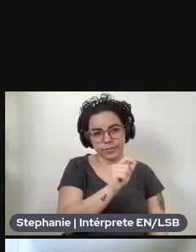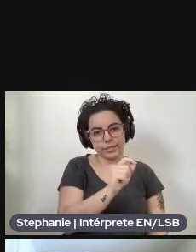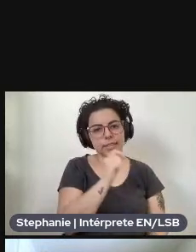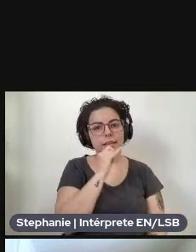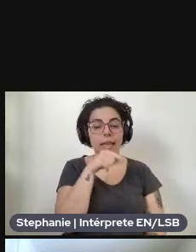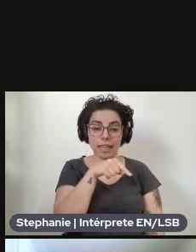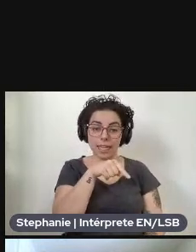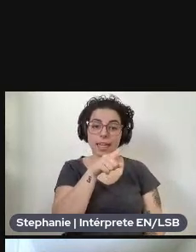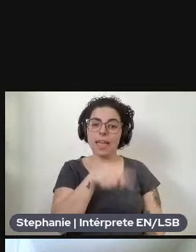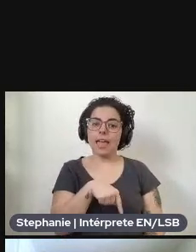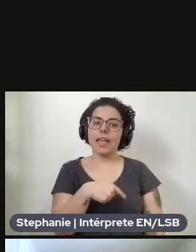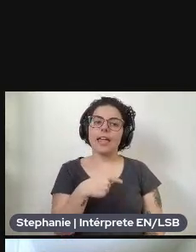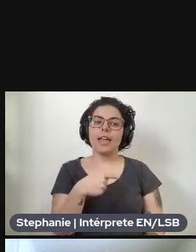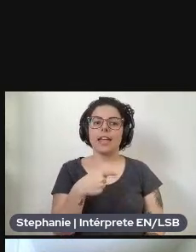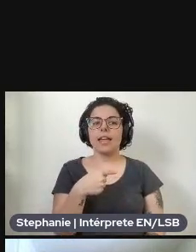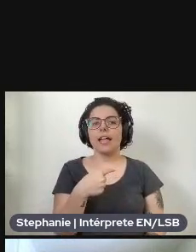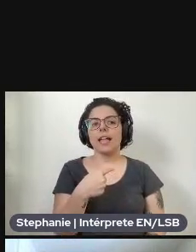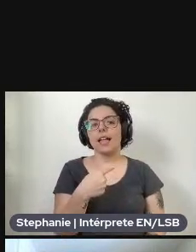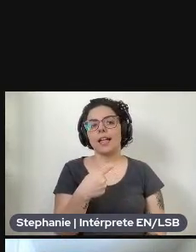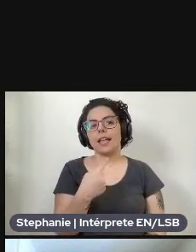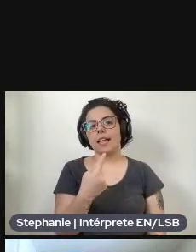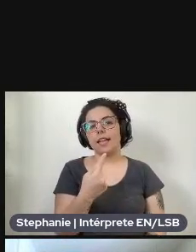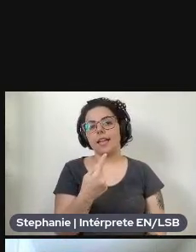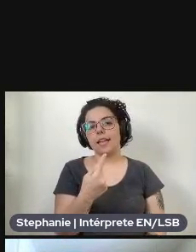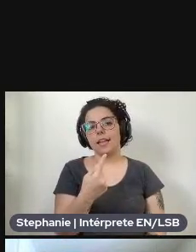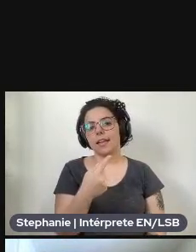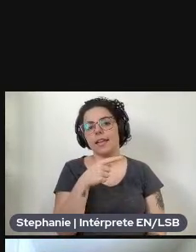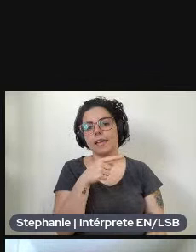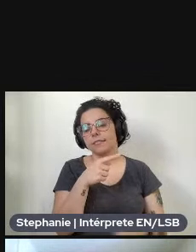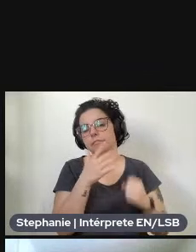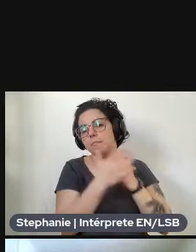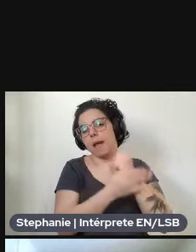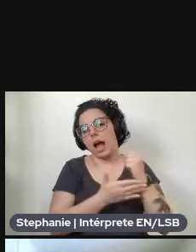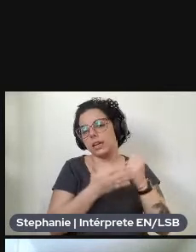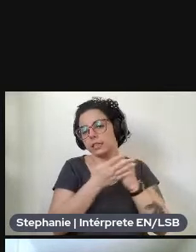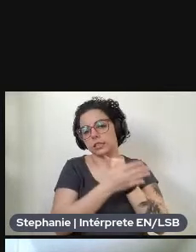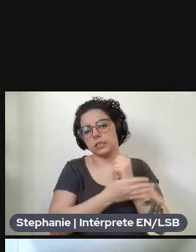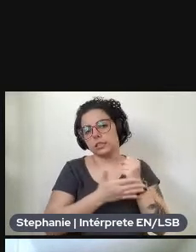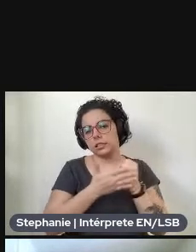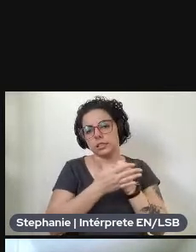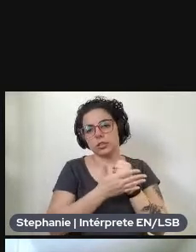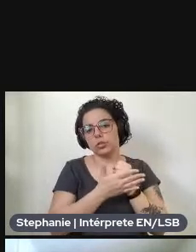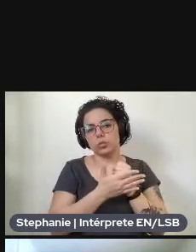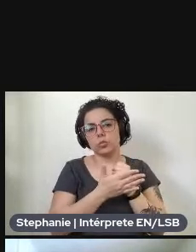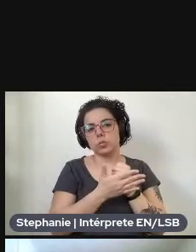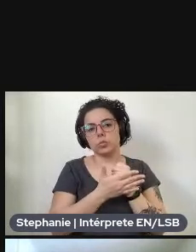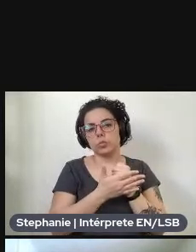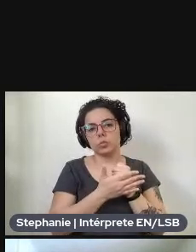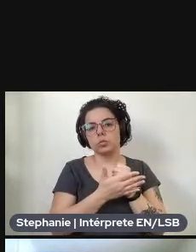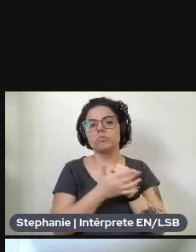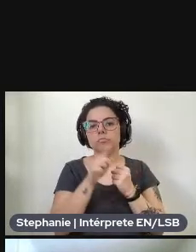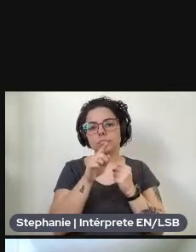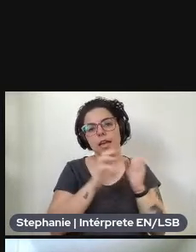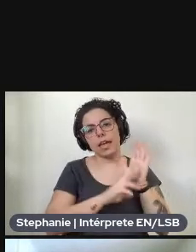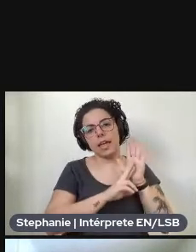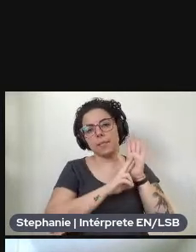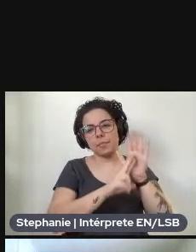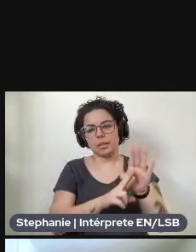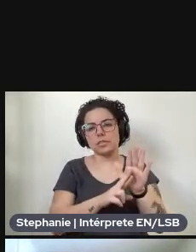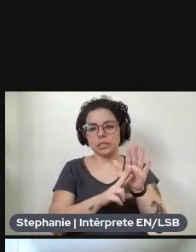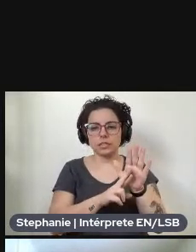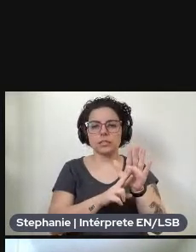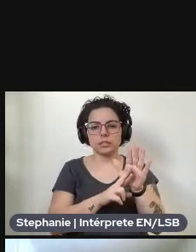corresponds to also to lower level elements at the representational level.